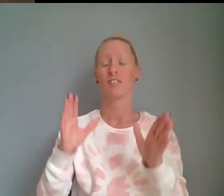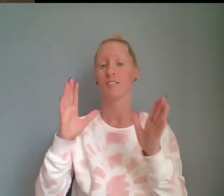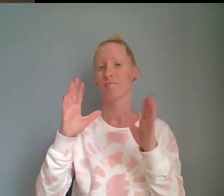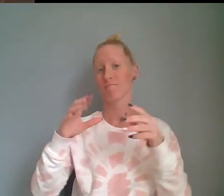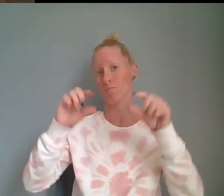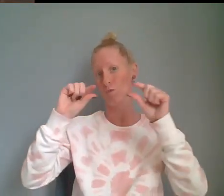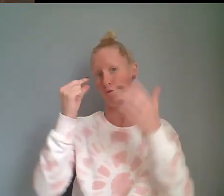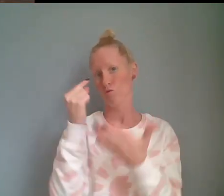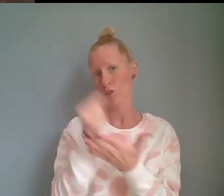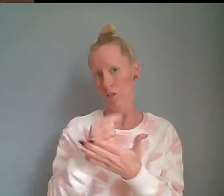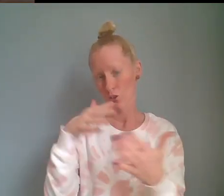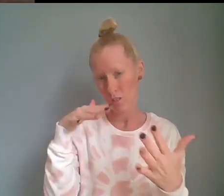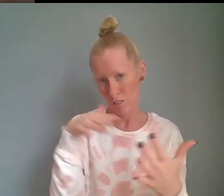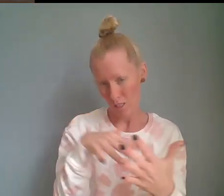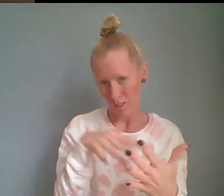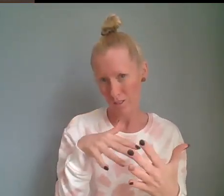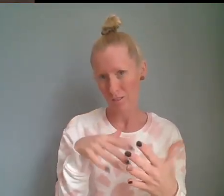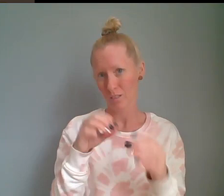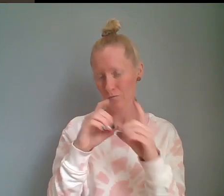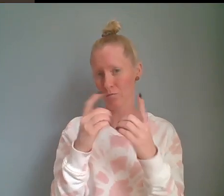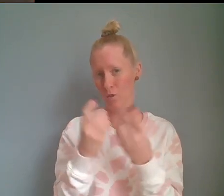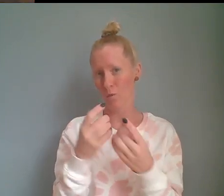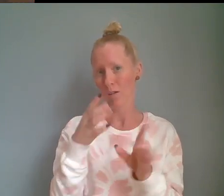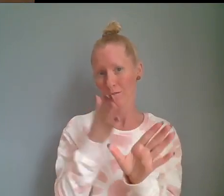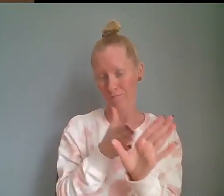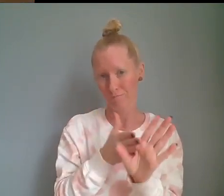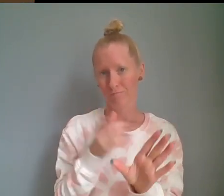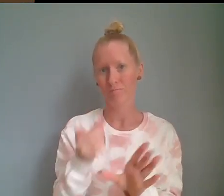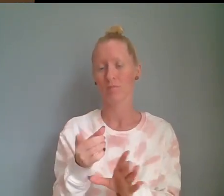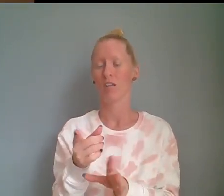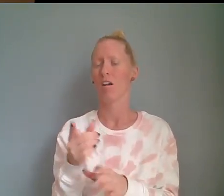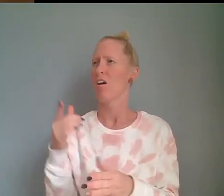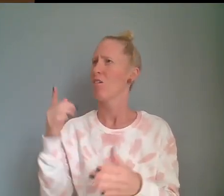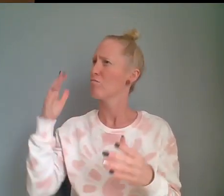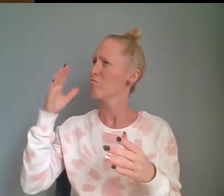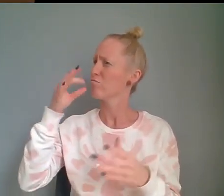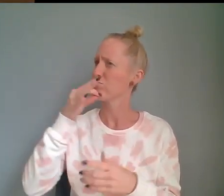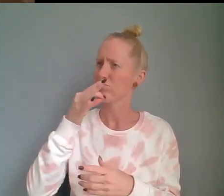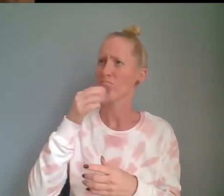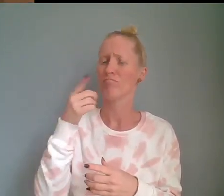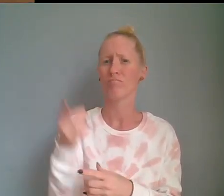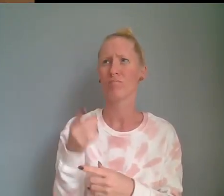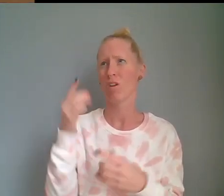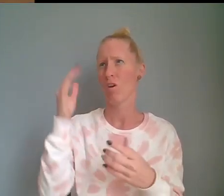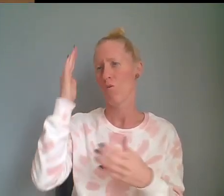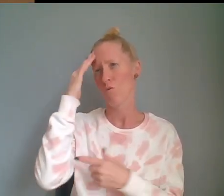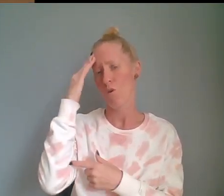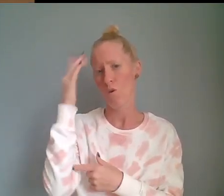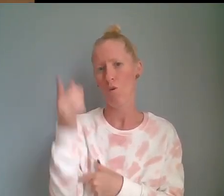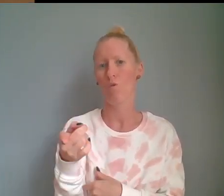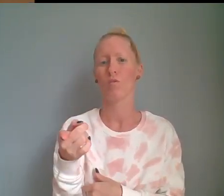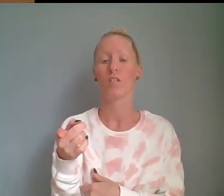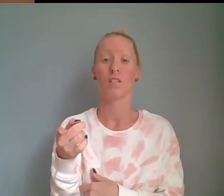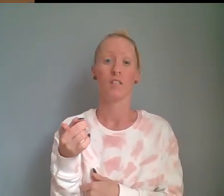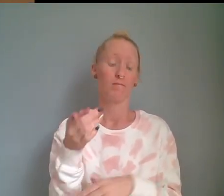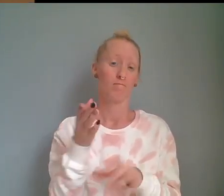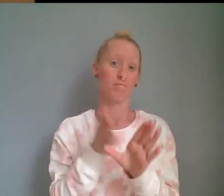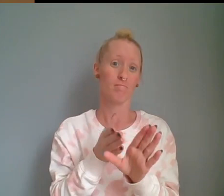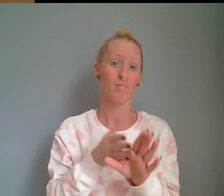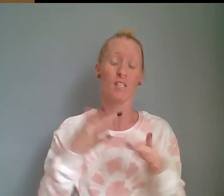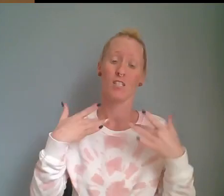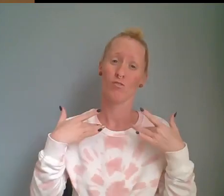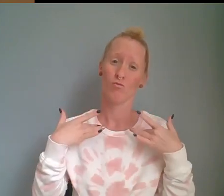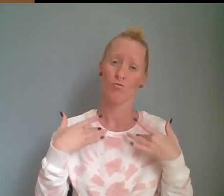studies. She is well known for her work in clinical psychology and especially her research in depression,